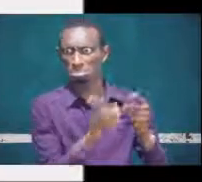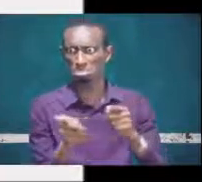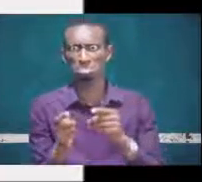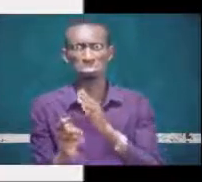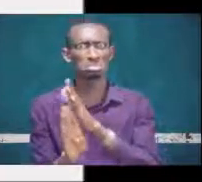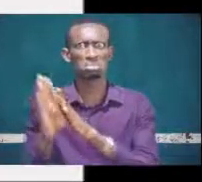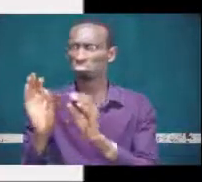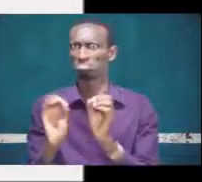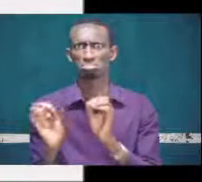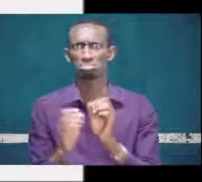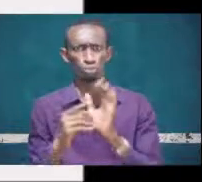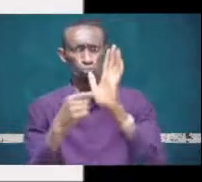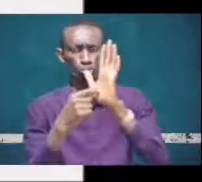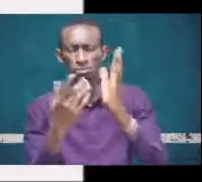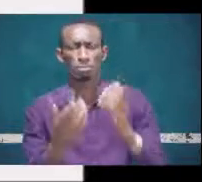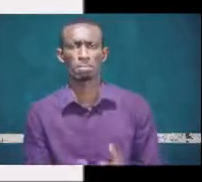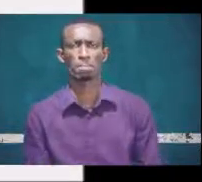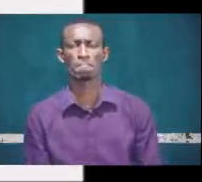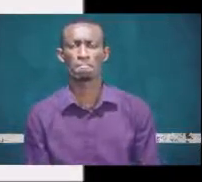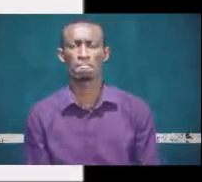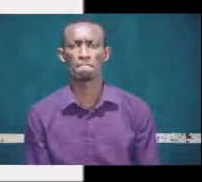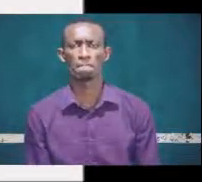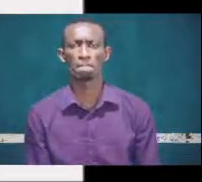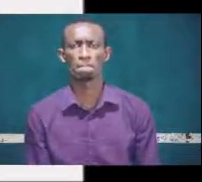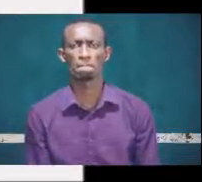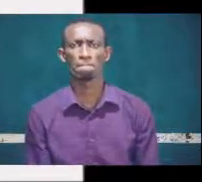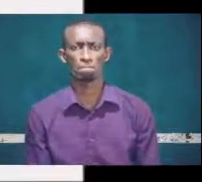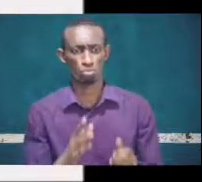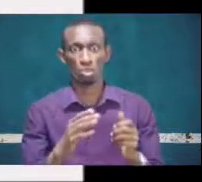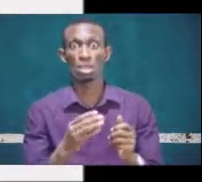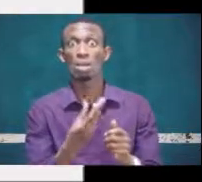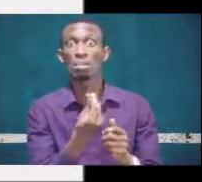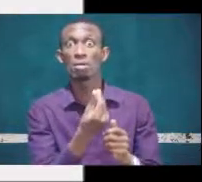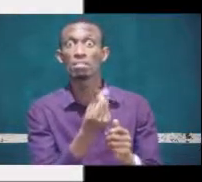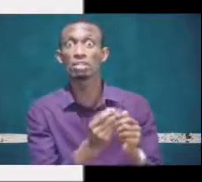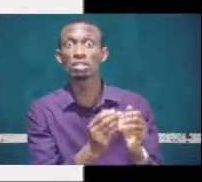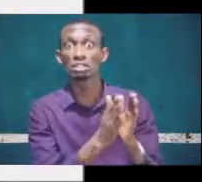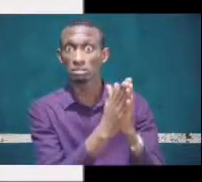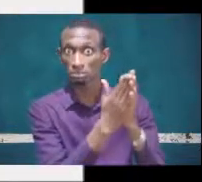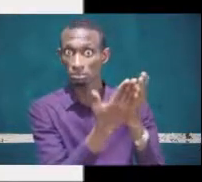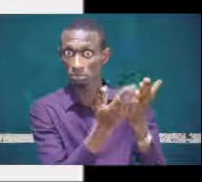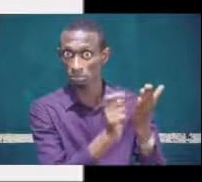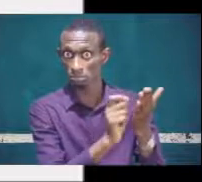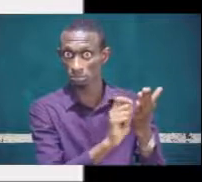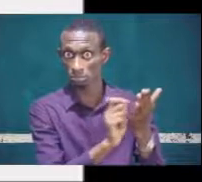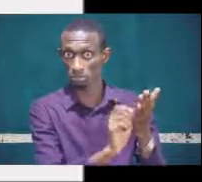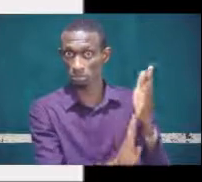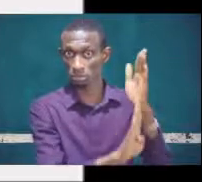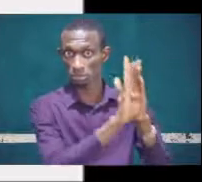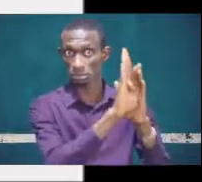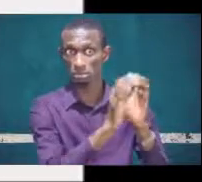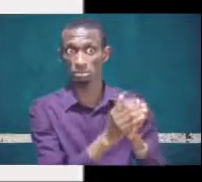as we have said, the change in the price for books may not affect the demand for dry